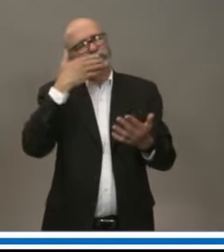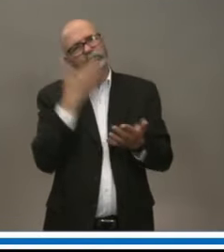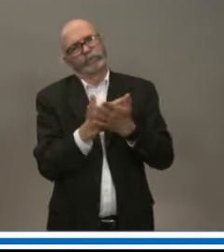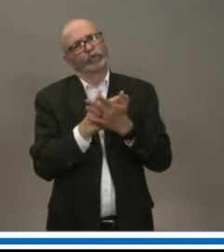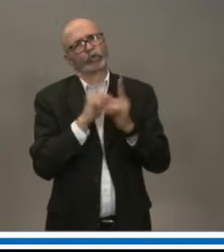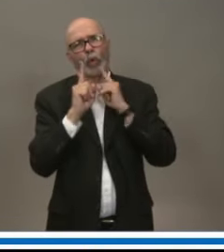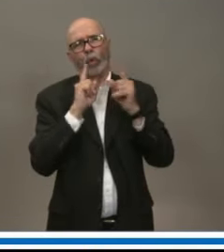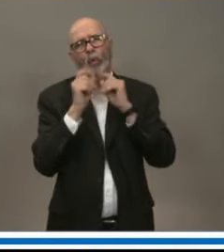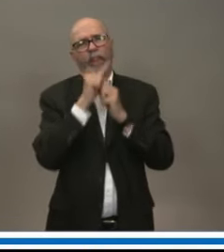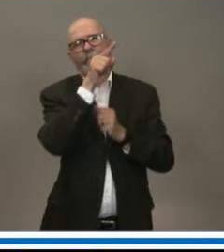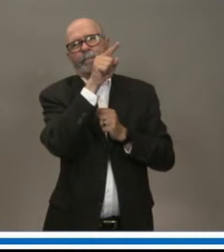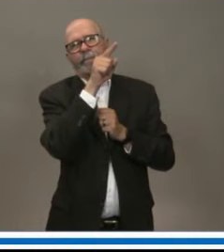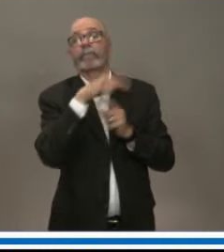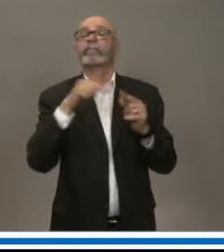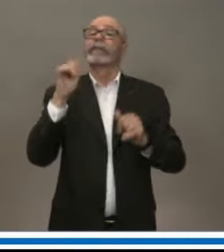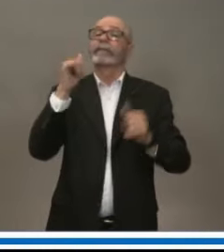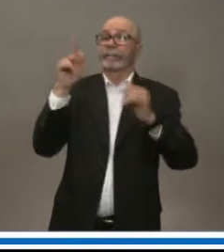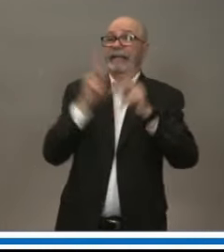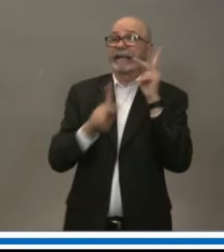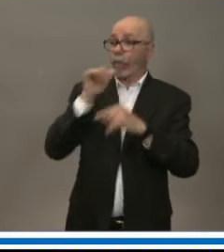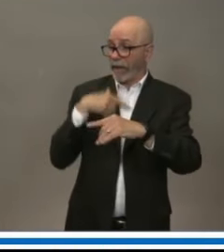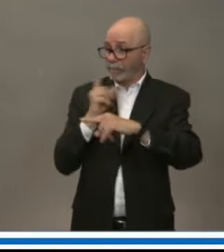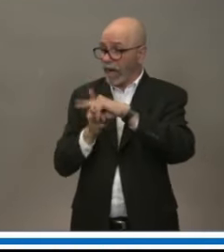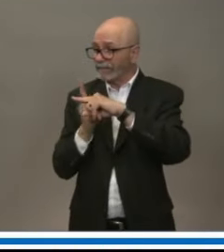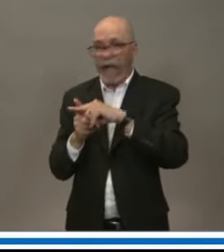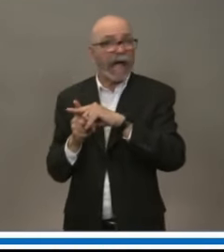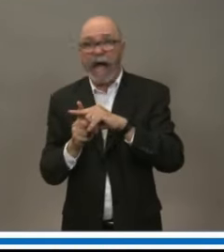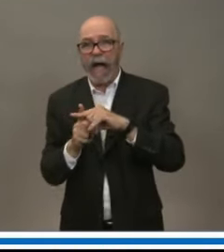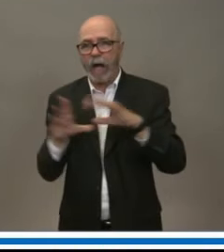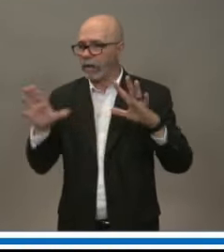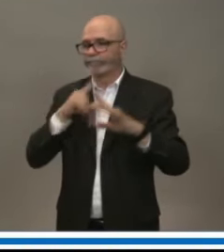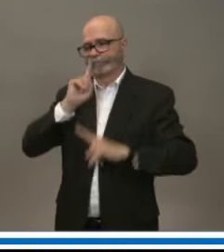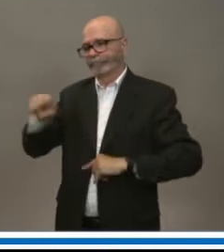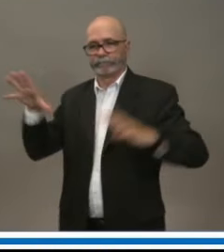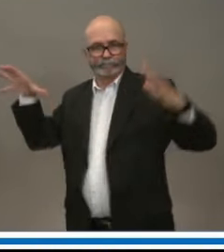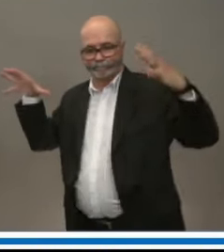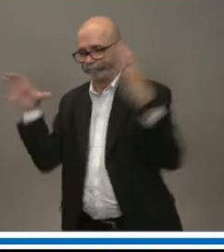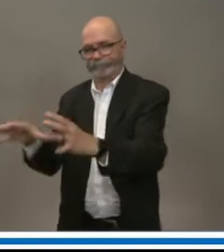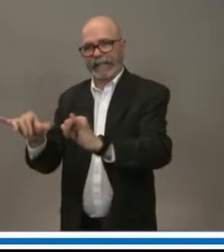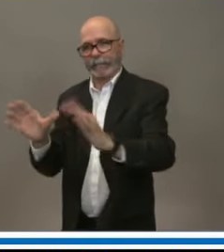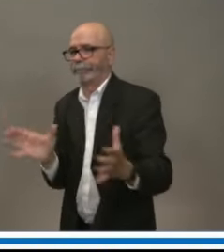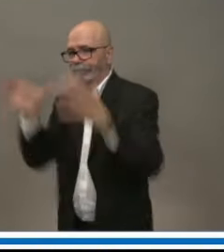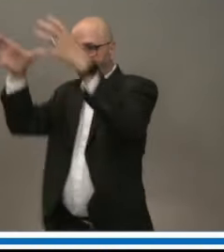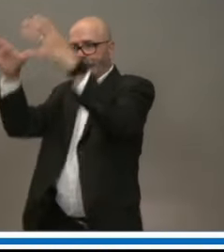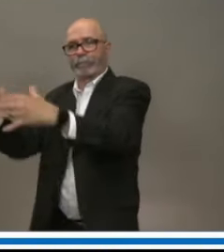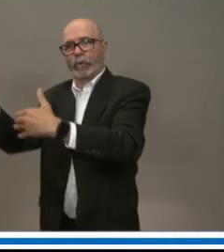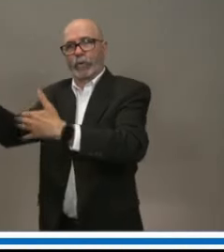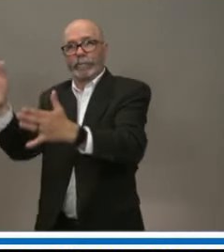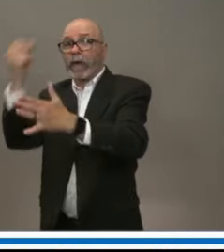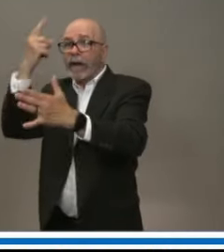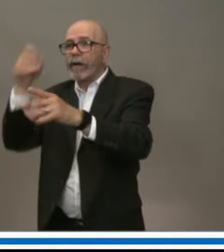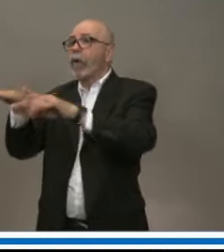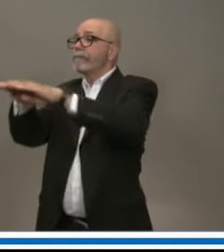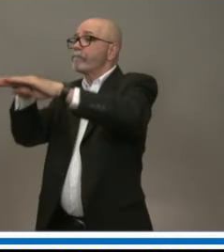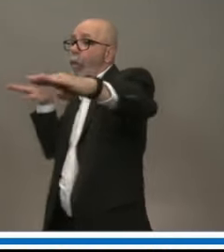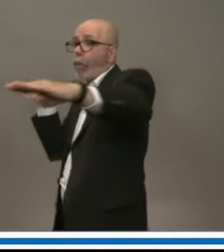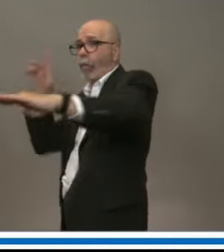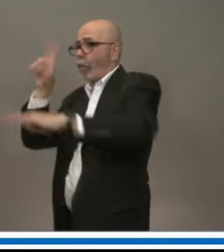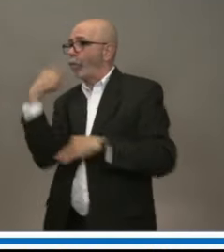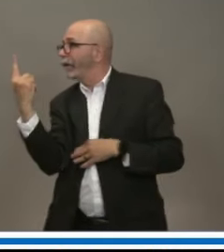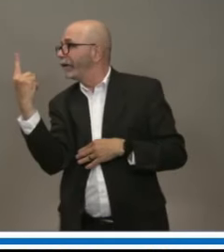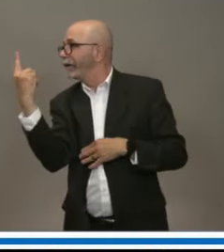people. So anybody who tests positive, they are within the floor that they're on. They are separating them from other